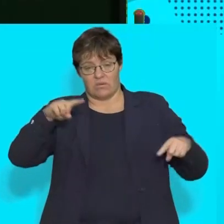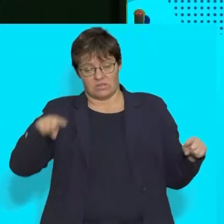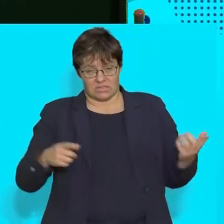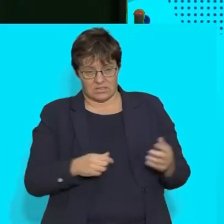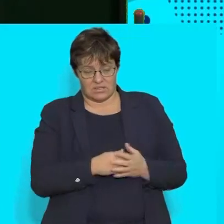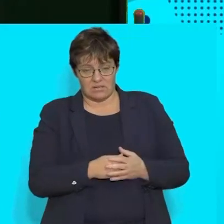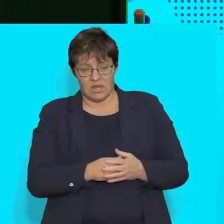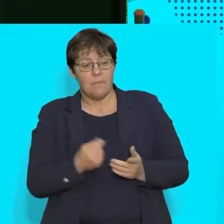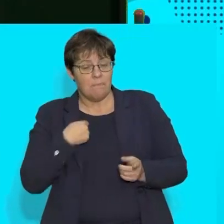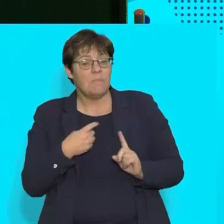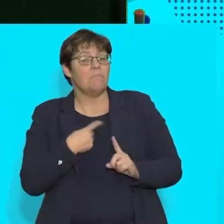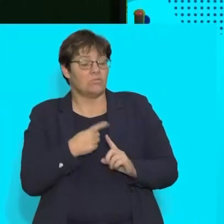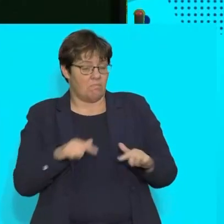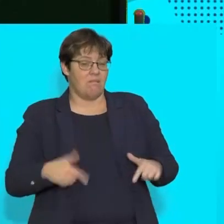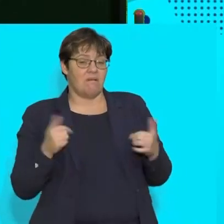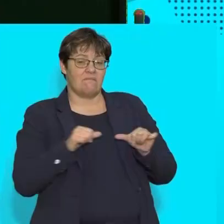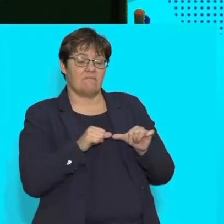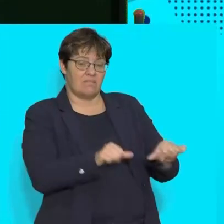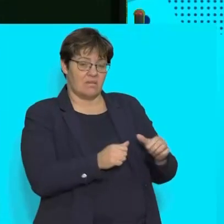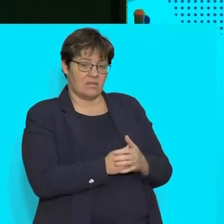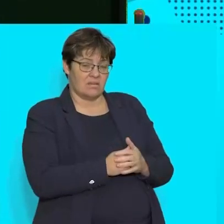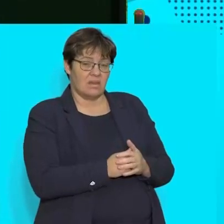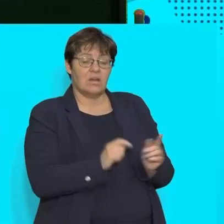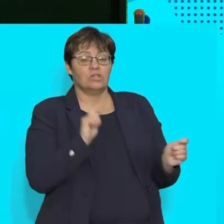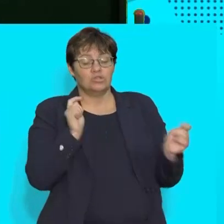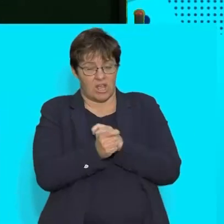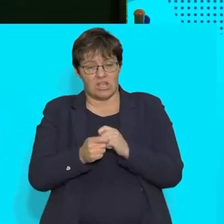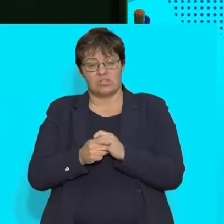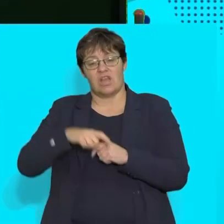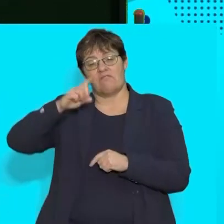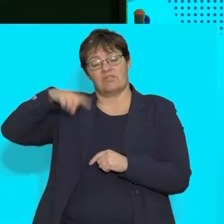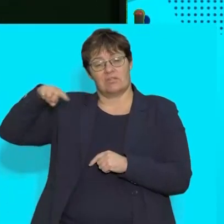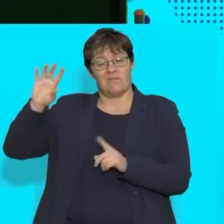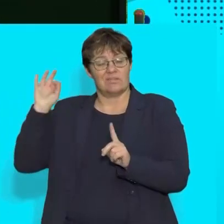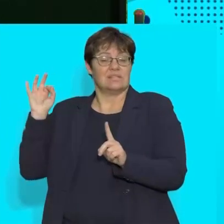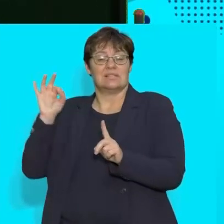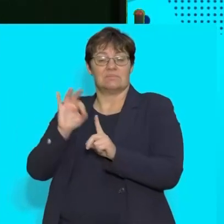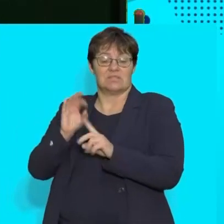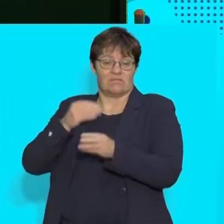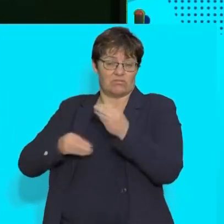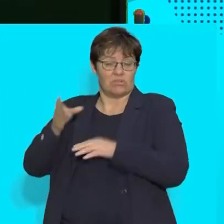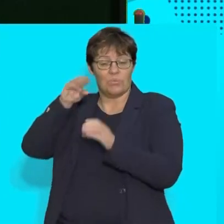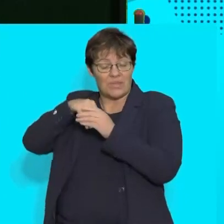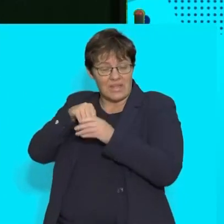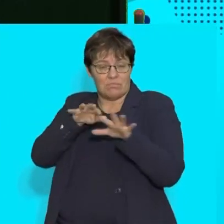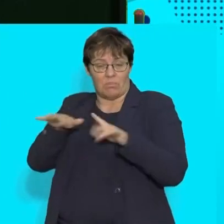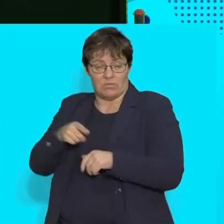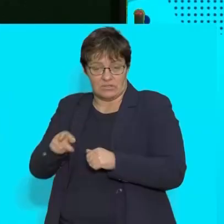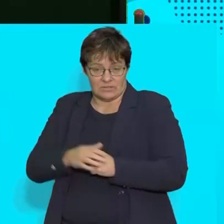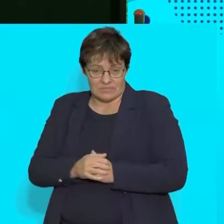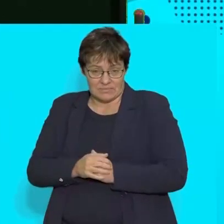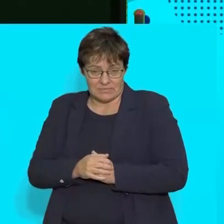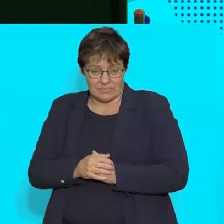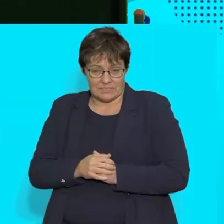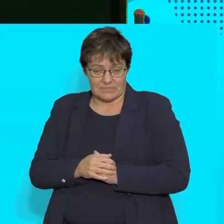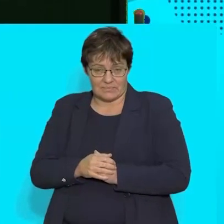gives them an advantage at surviving, changing the frequency of a specific trait in the population. Guys, that